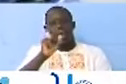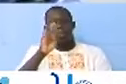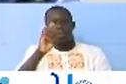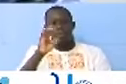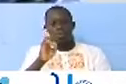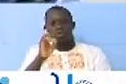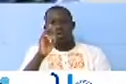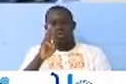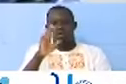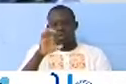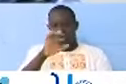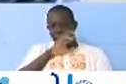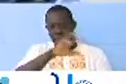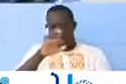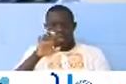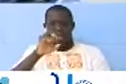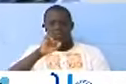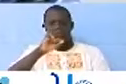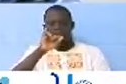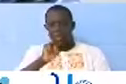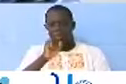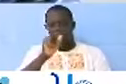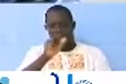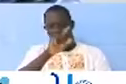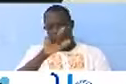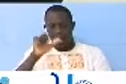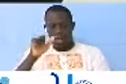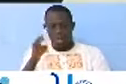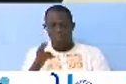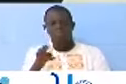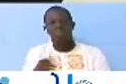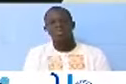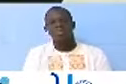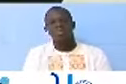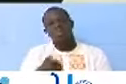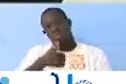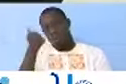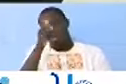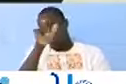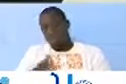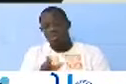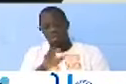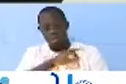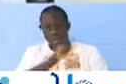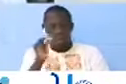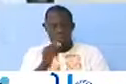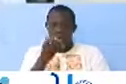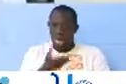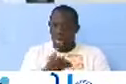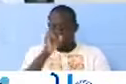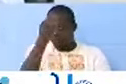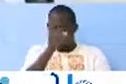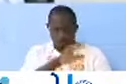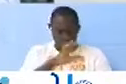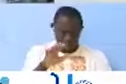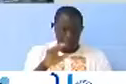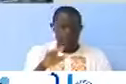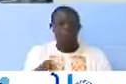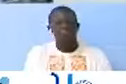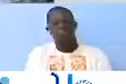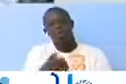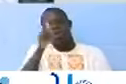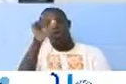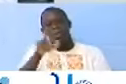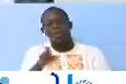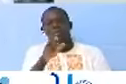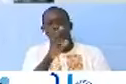Ha. Yes. Amuta kodake. Any other person? Ninjuma. Amuta kodake. Also. Na